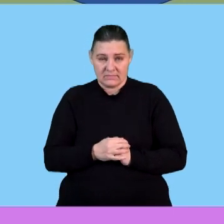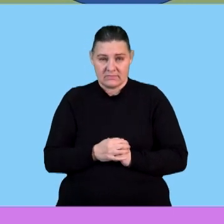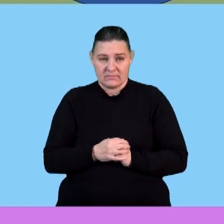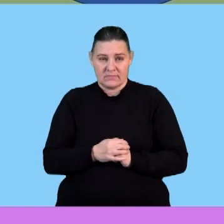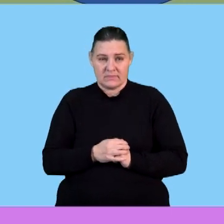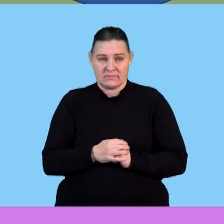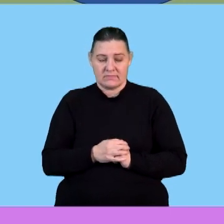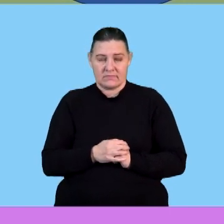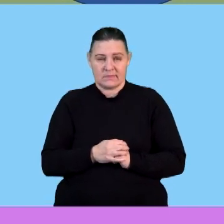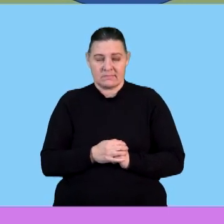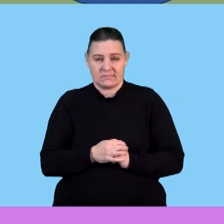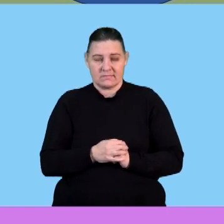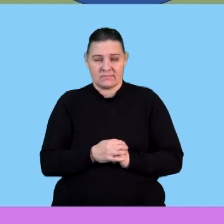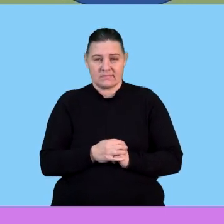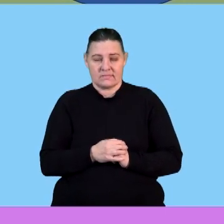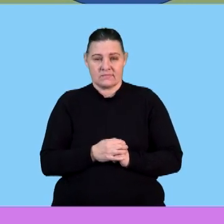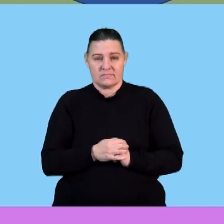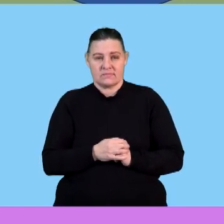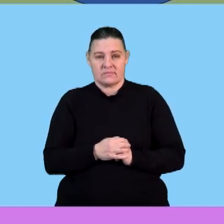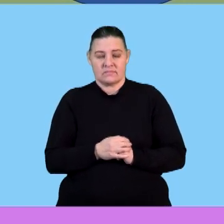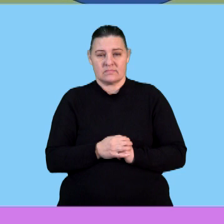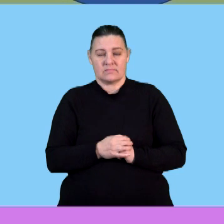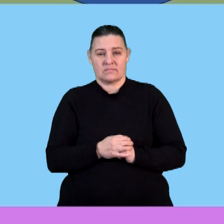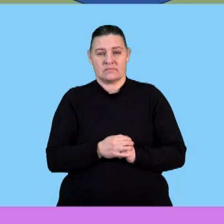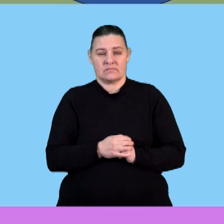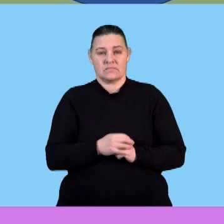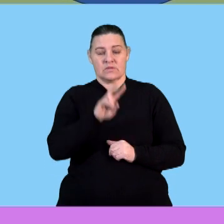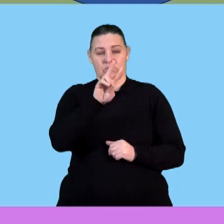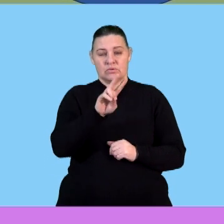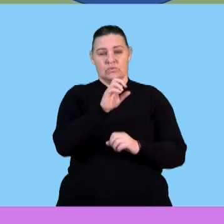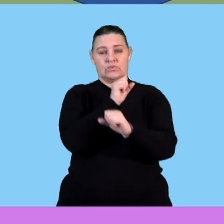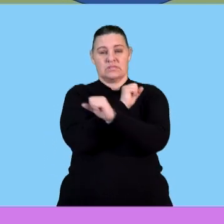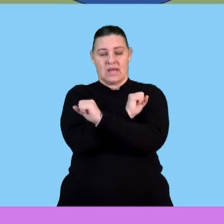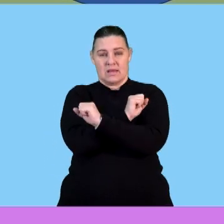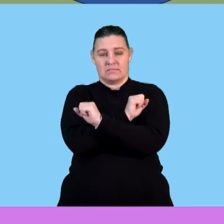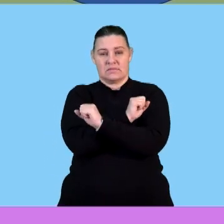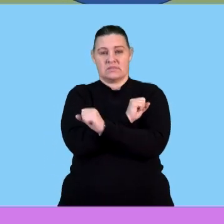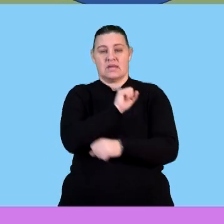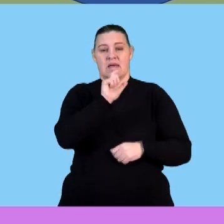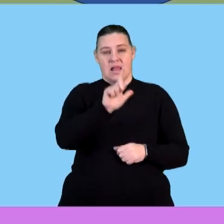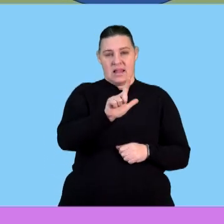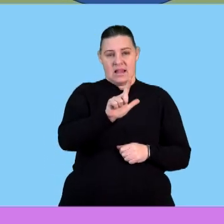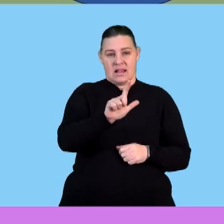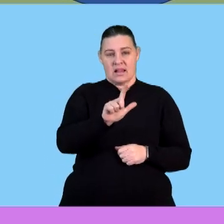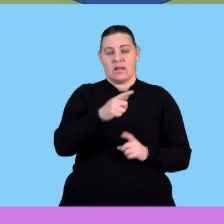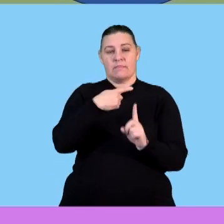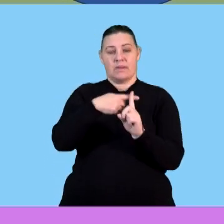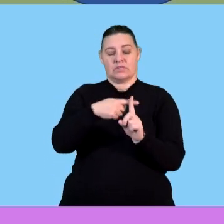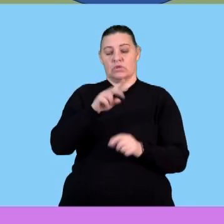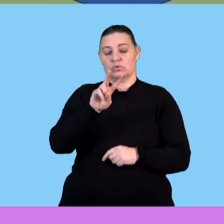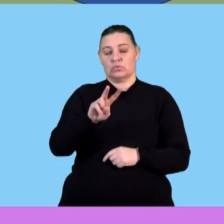there it is. That equals 2 times length